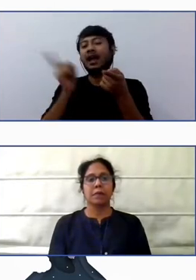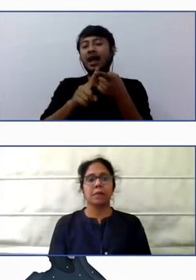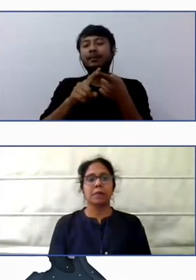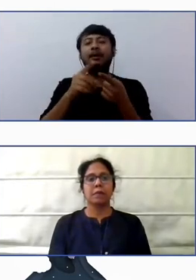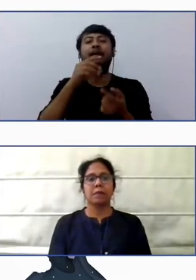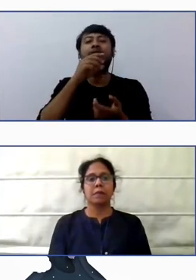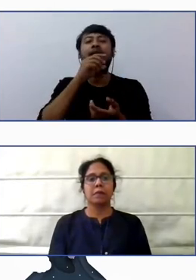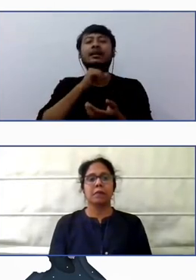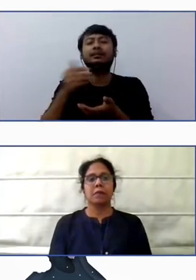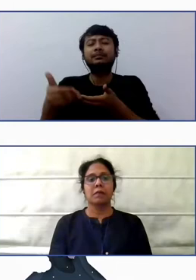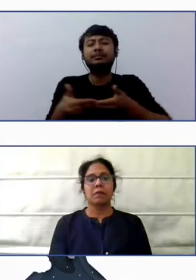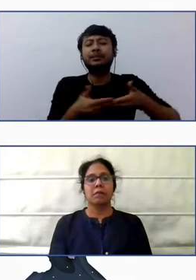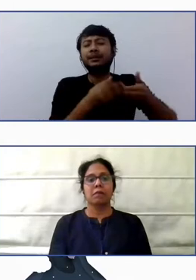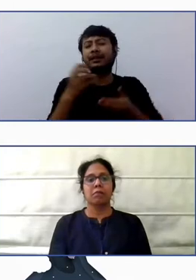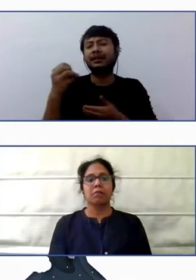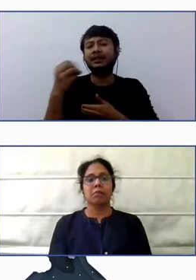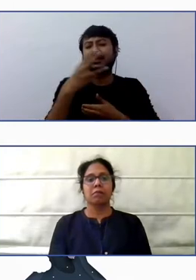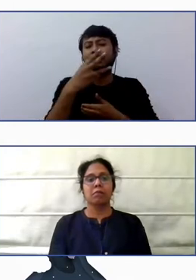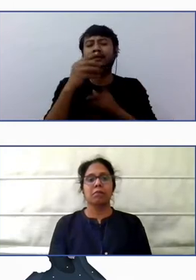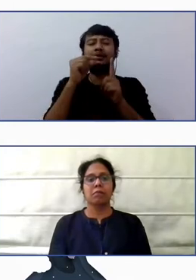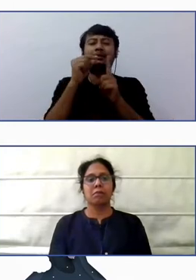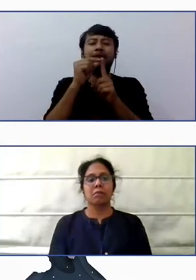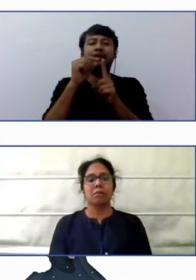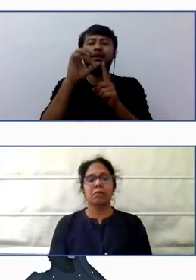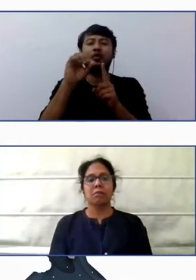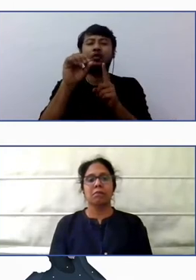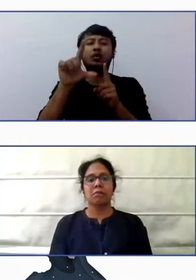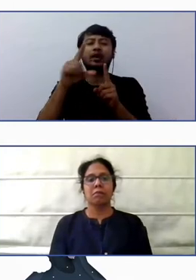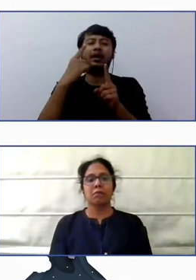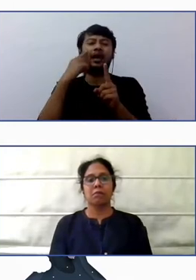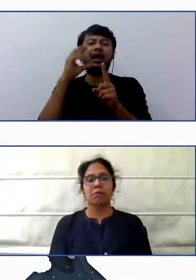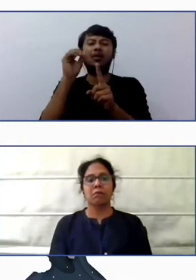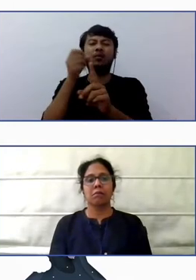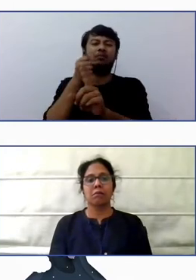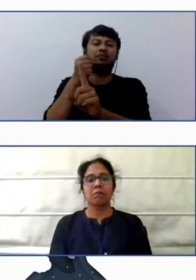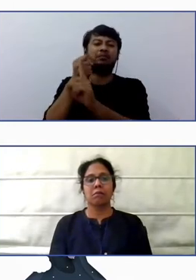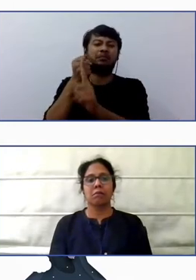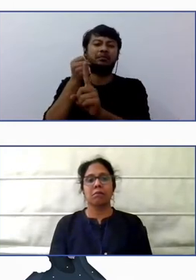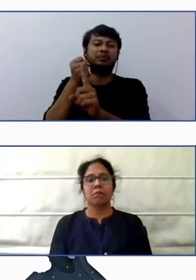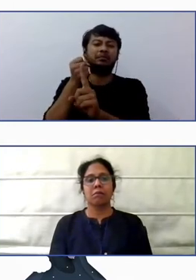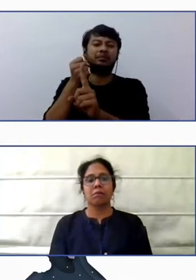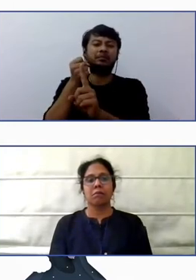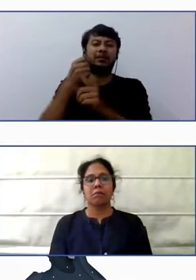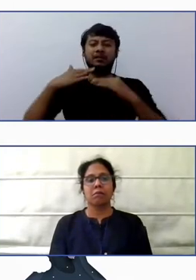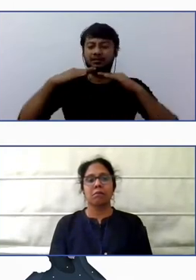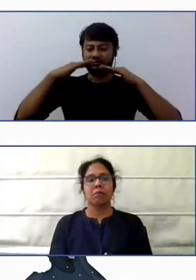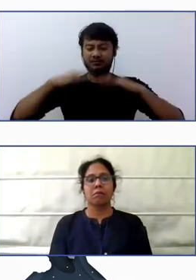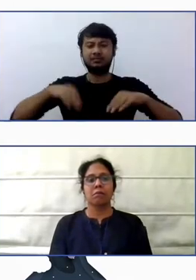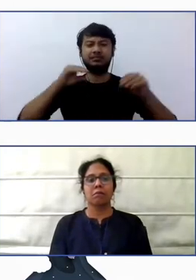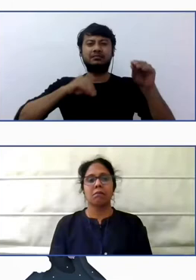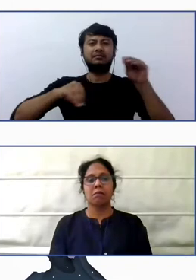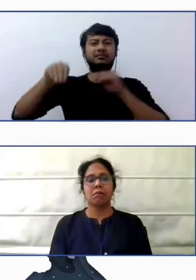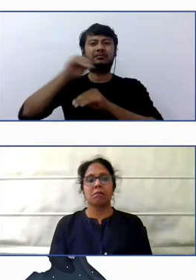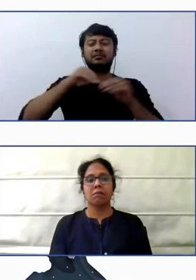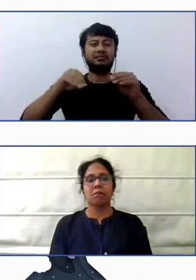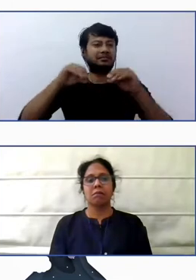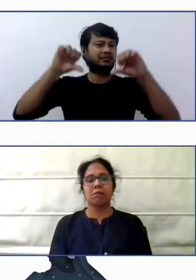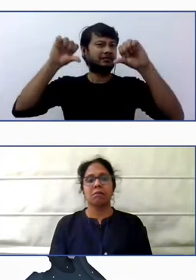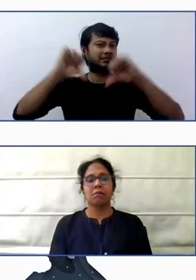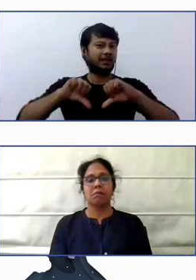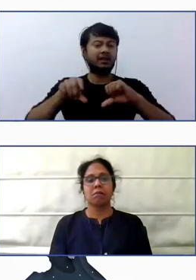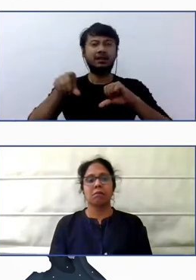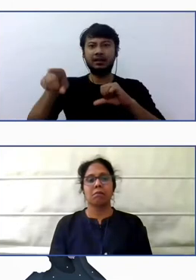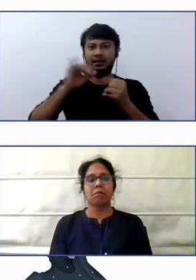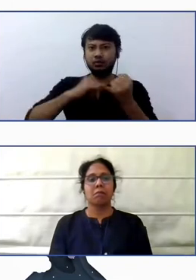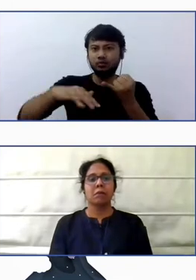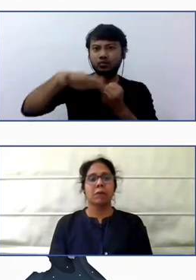and lost her mobility below neck. Despite of her socio-economic and physical challenges, she has completed her